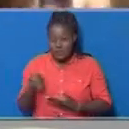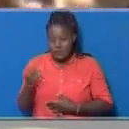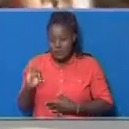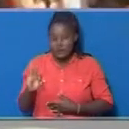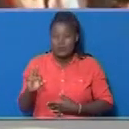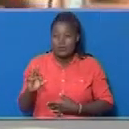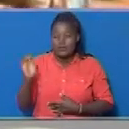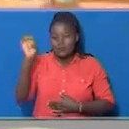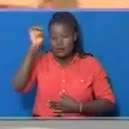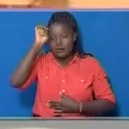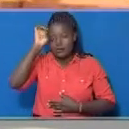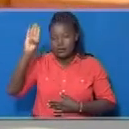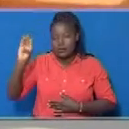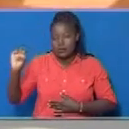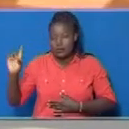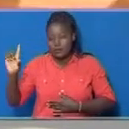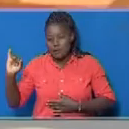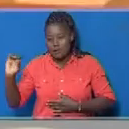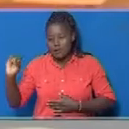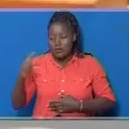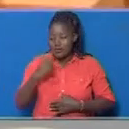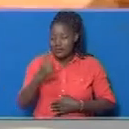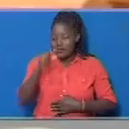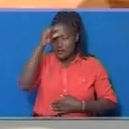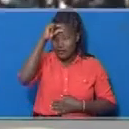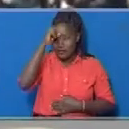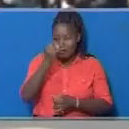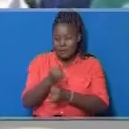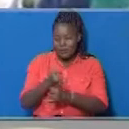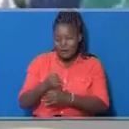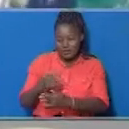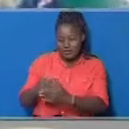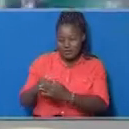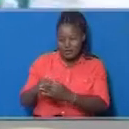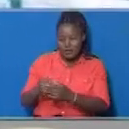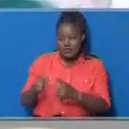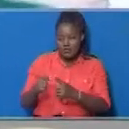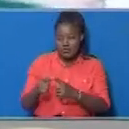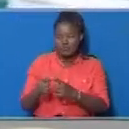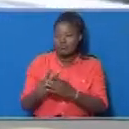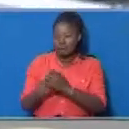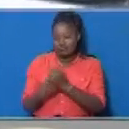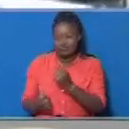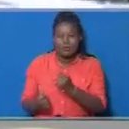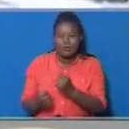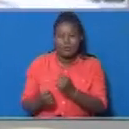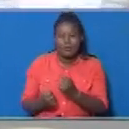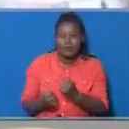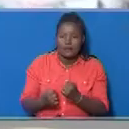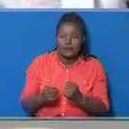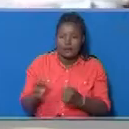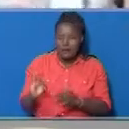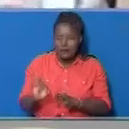Belio Kipsang, said that the government was working closely to affected families, adding that